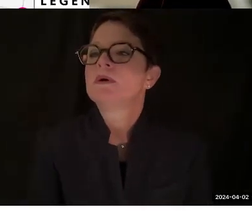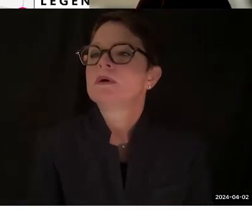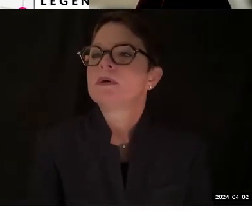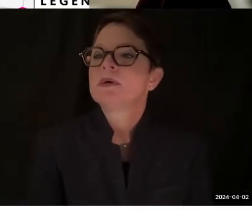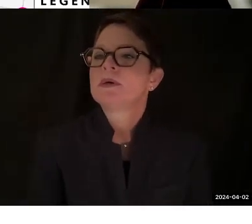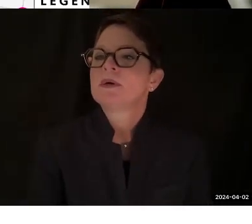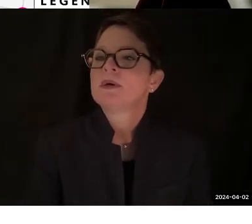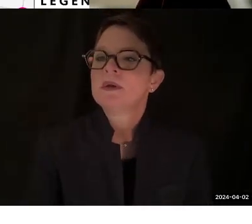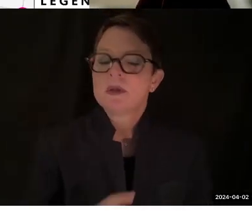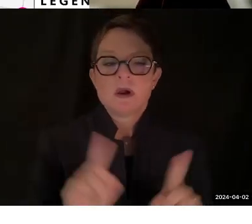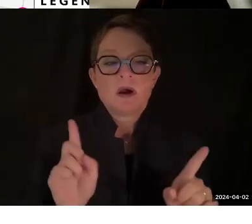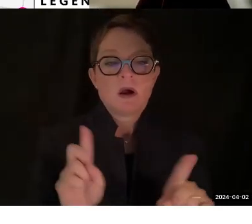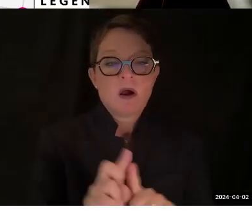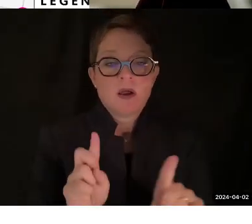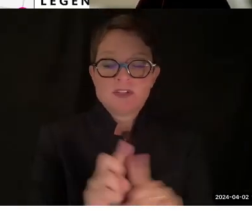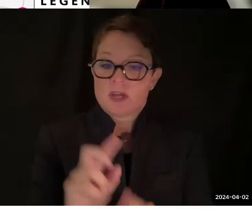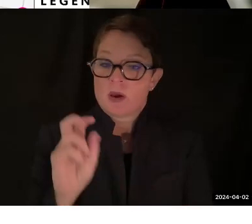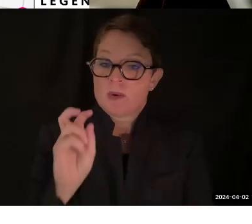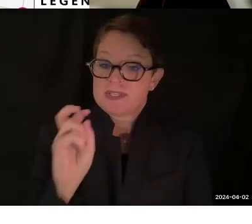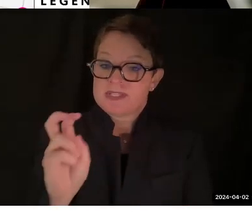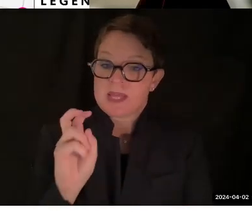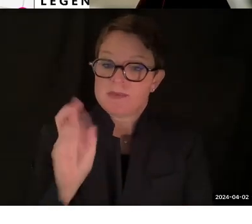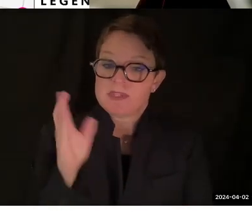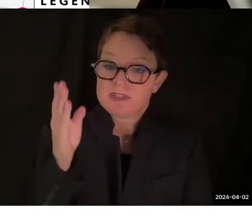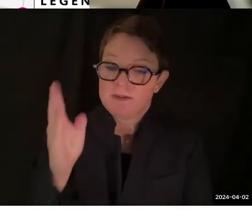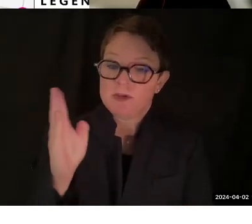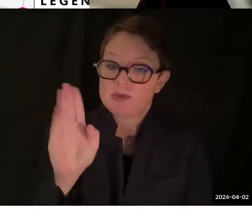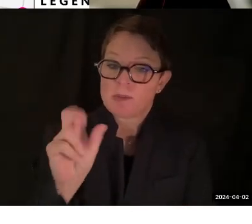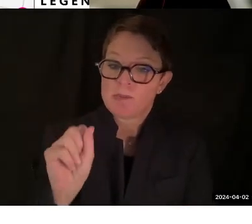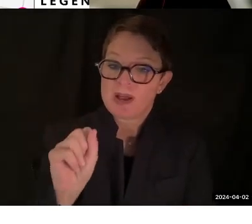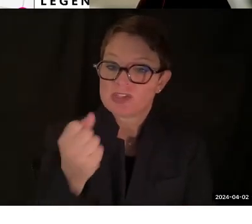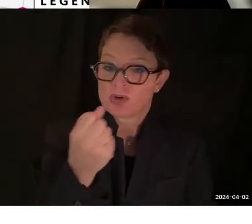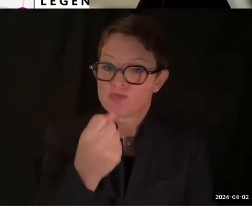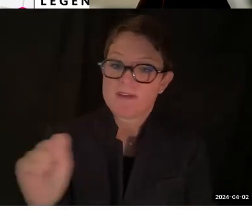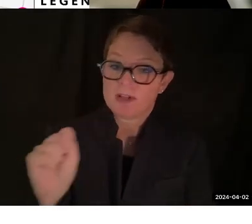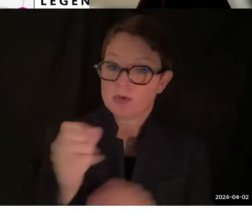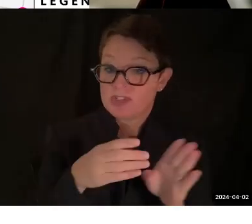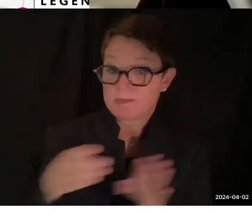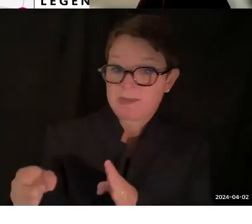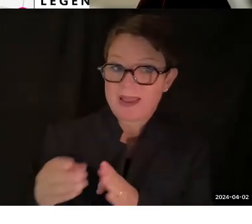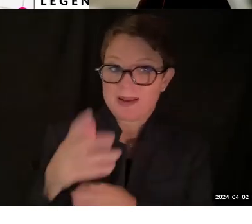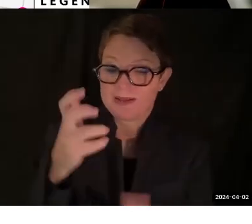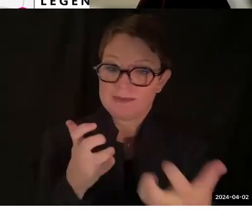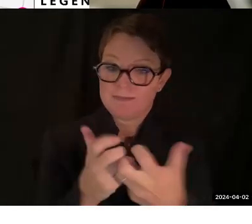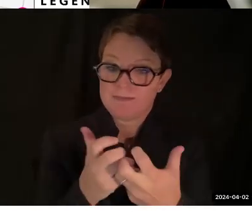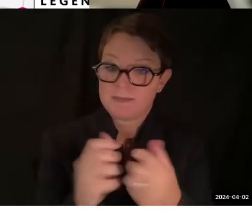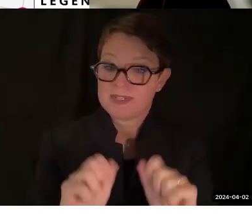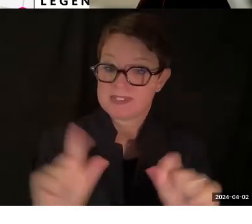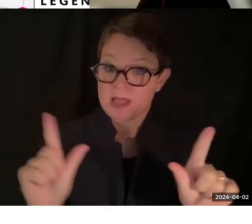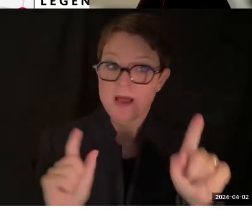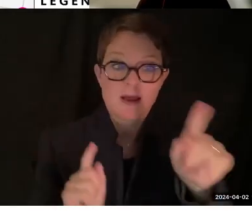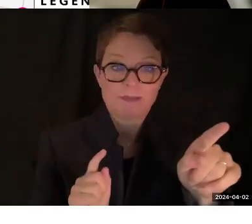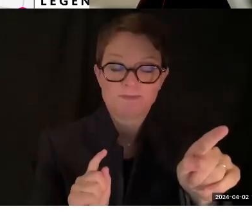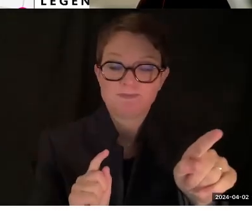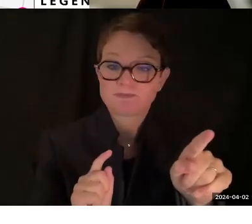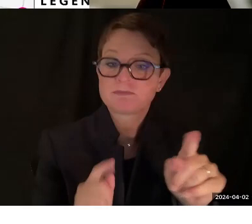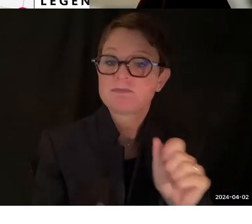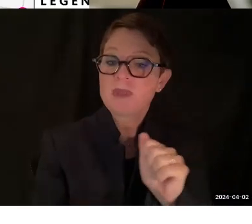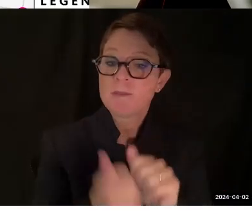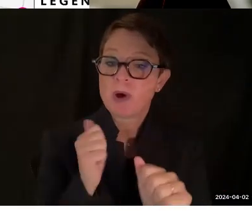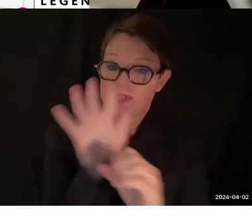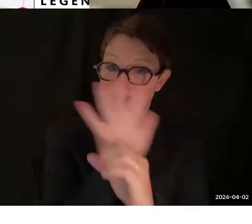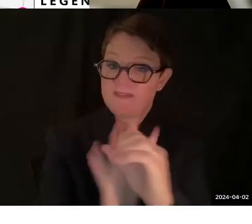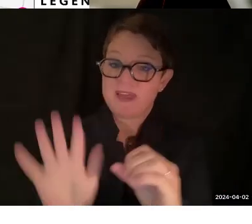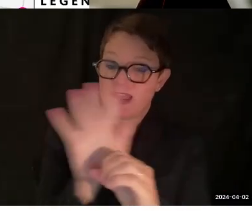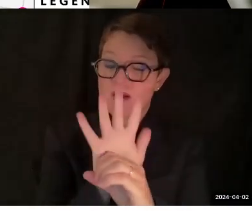All right, so in regard to SEPTA's future bus revolution plan, that's what's shown on this slide. A majority of the corridors are expected to